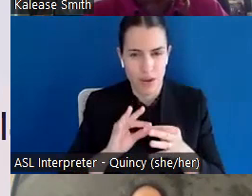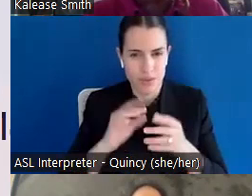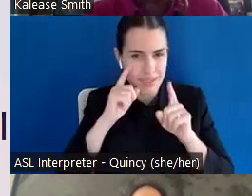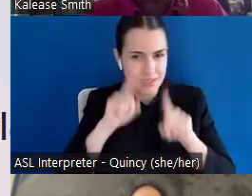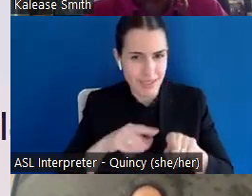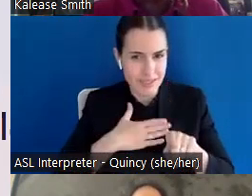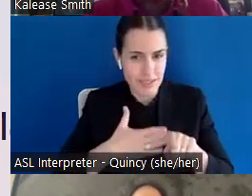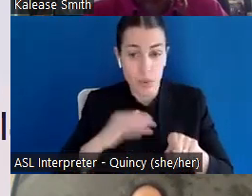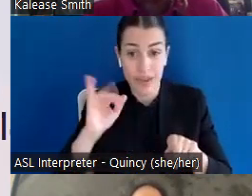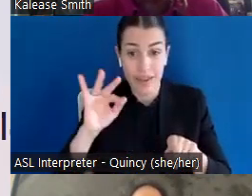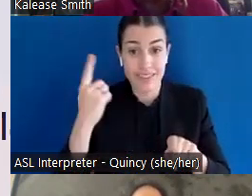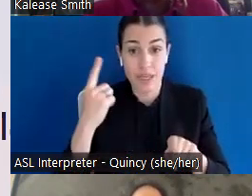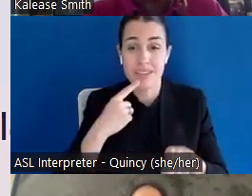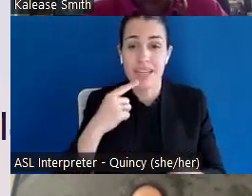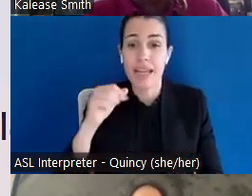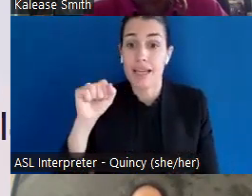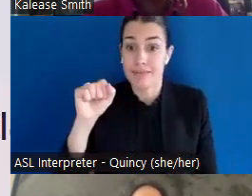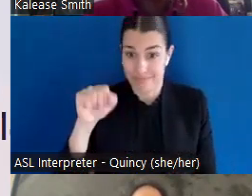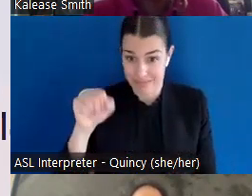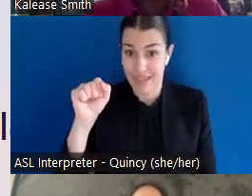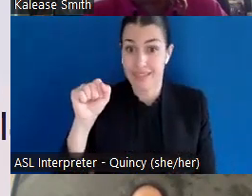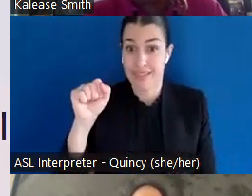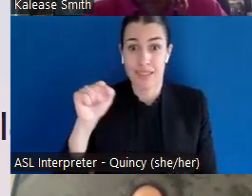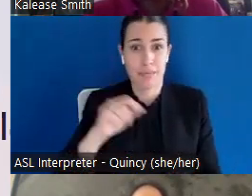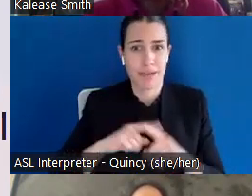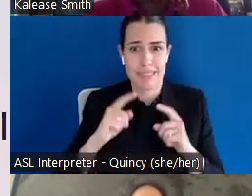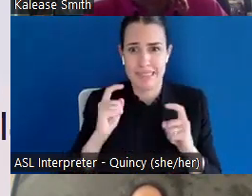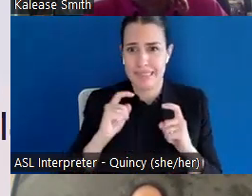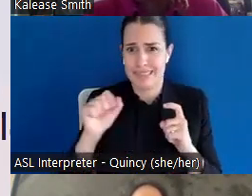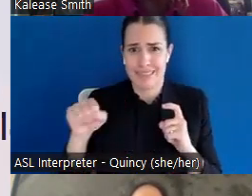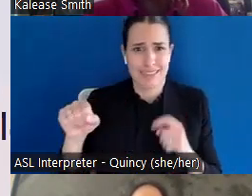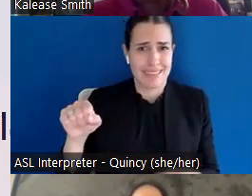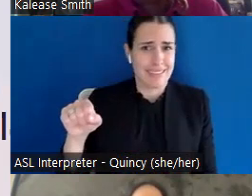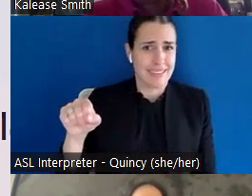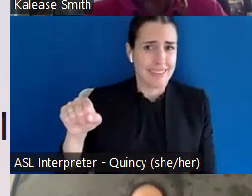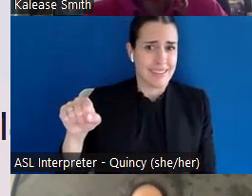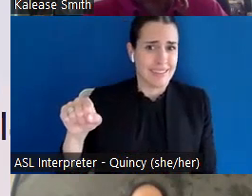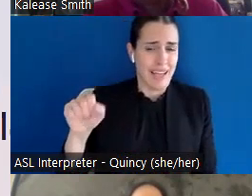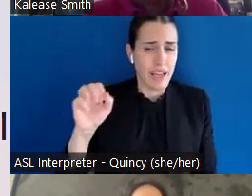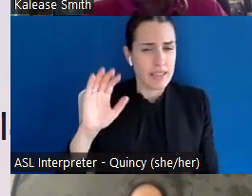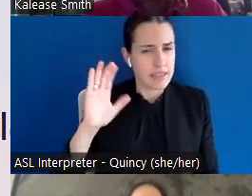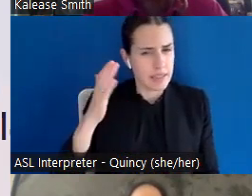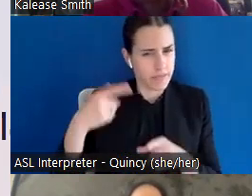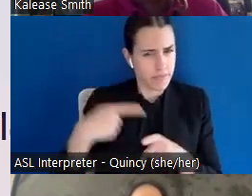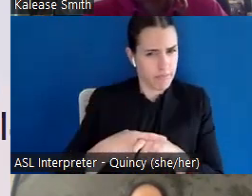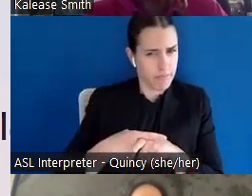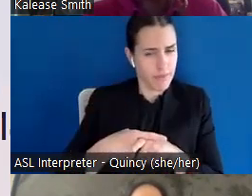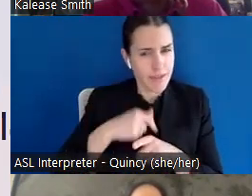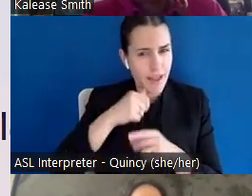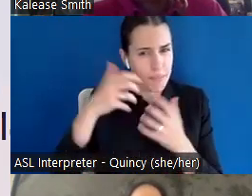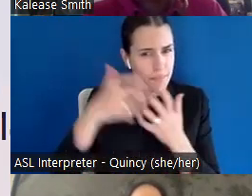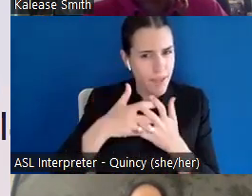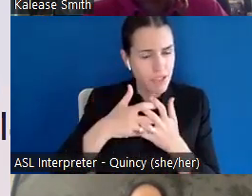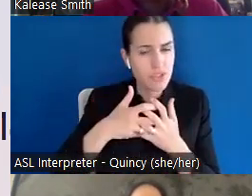someone is saying verbally yes, but their body language is extremely closed off, or they seem very uncomfortable in this